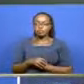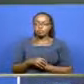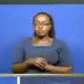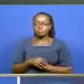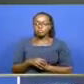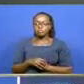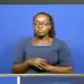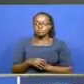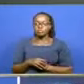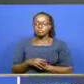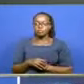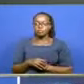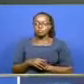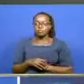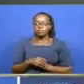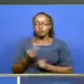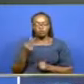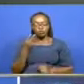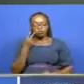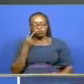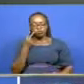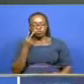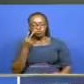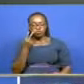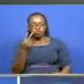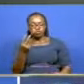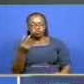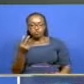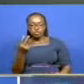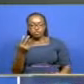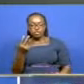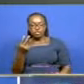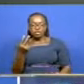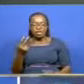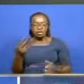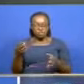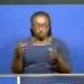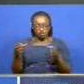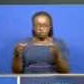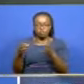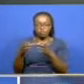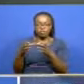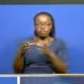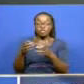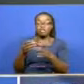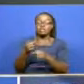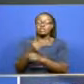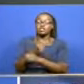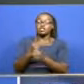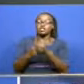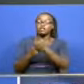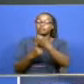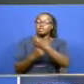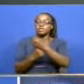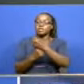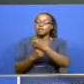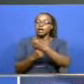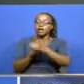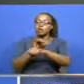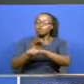They are, you know, looking at worrying about the conservation and supporting conservation efforts. Very good